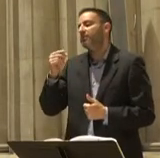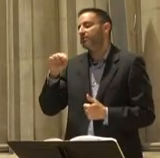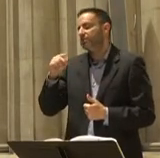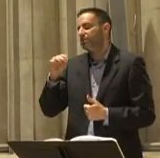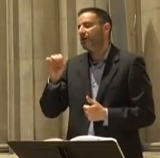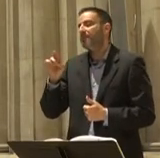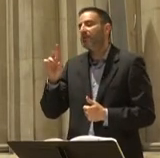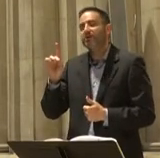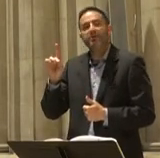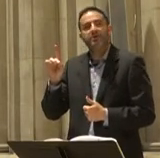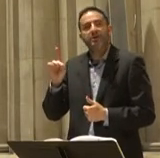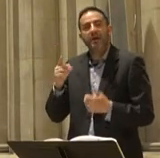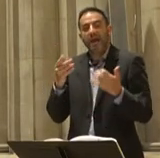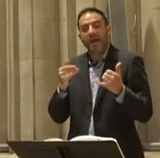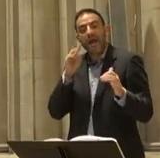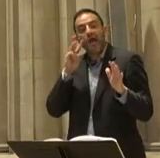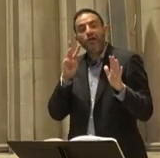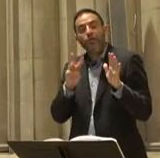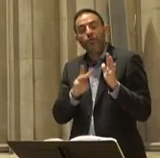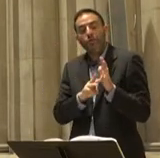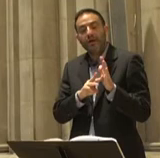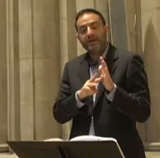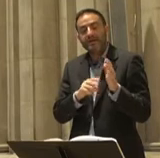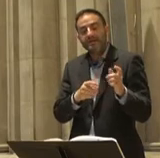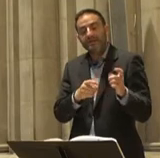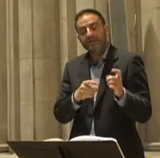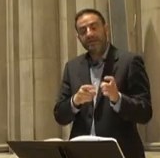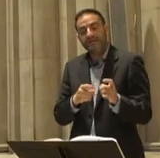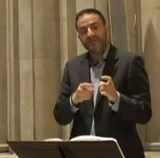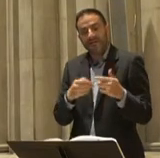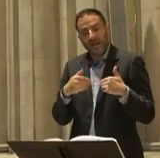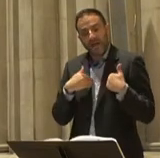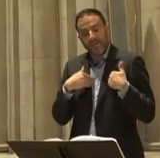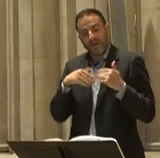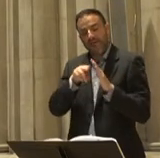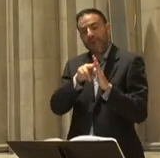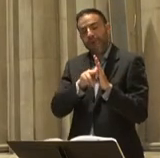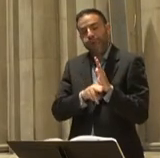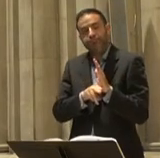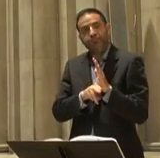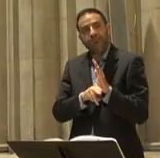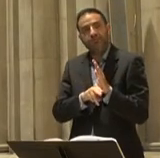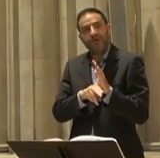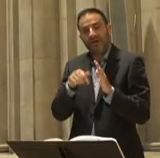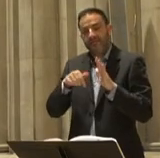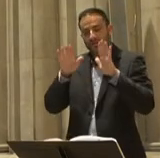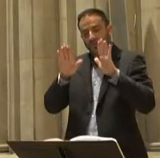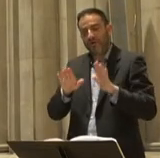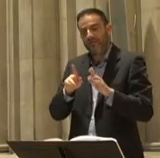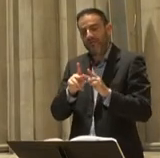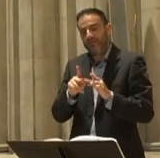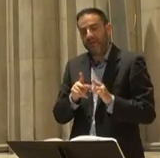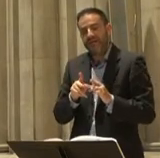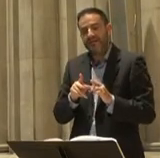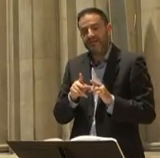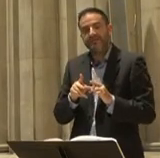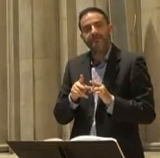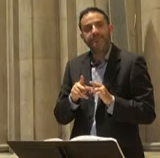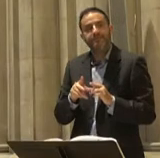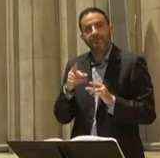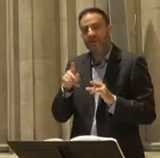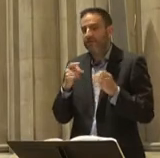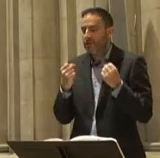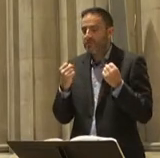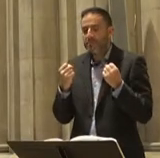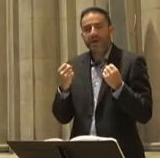that life now gives in the chapel of St. Joseph, here happily in the crypt of this wonderful place of refuge and sanctuary for so